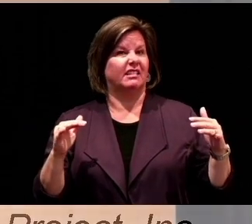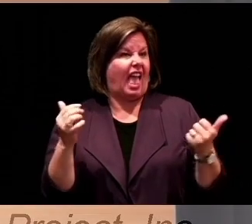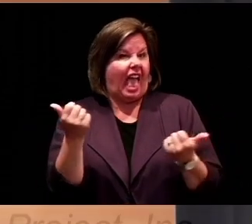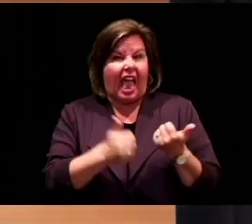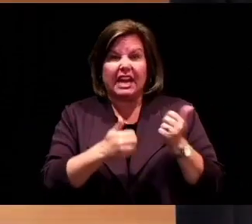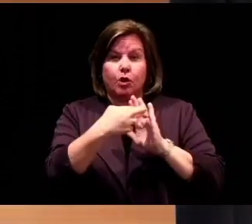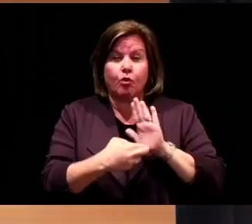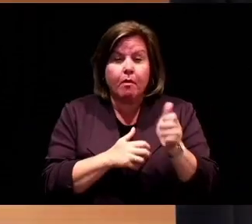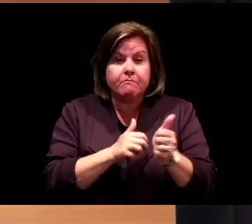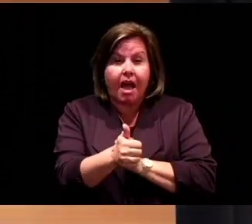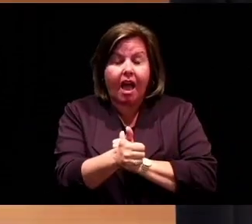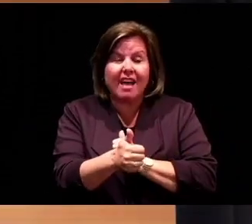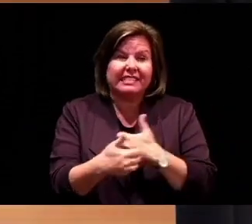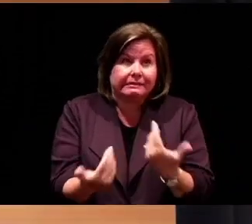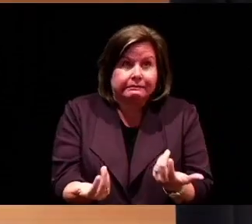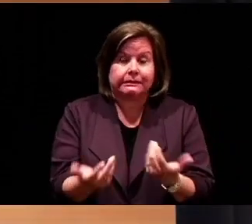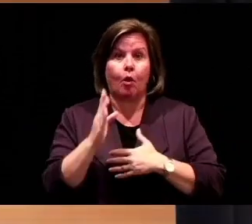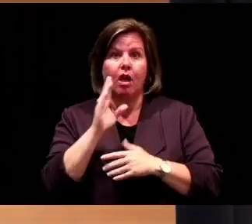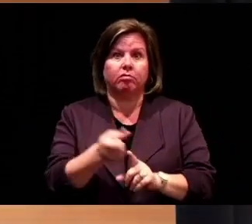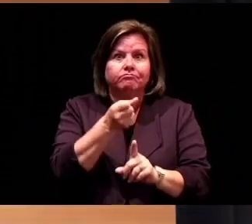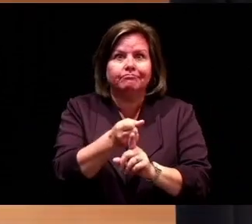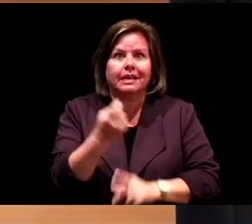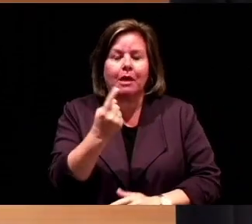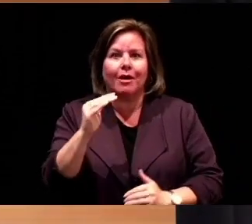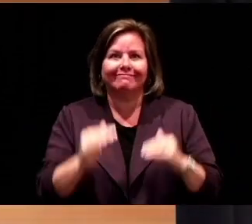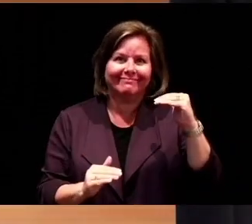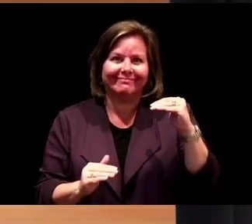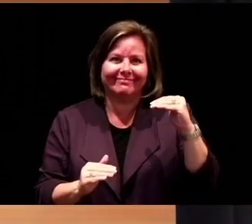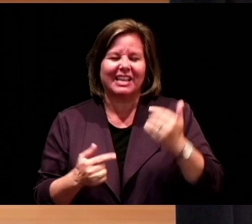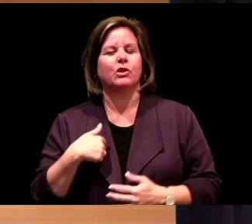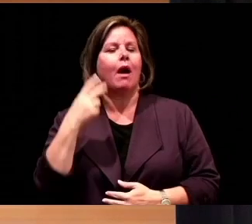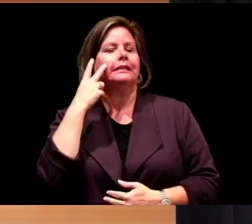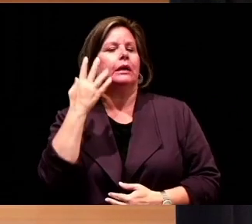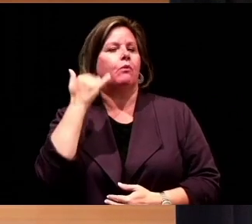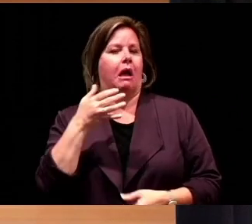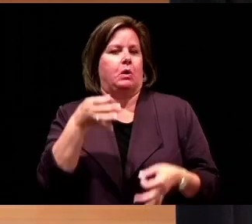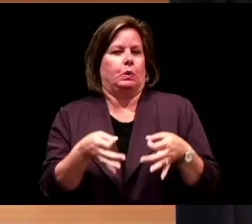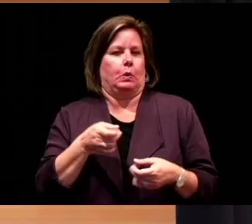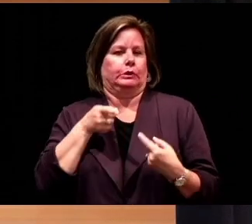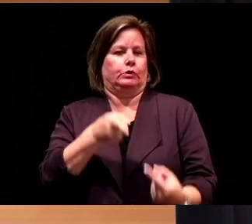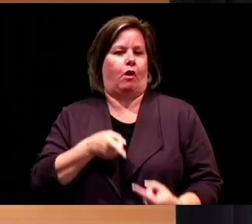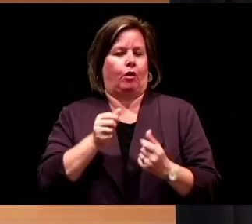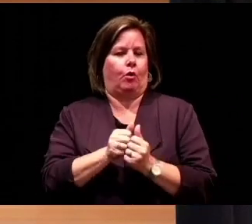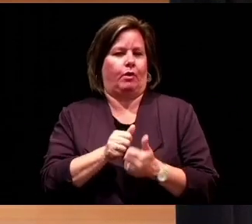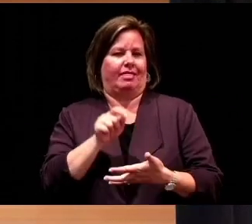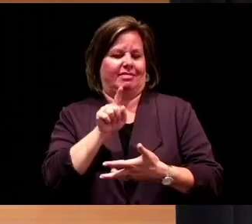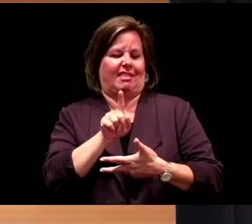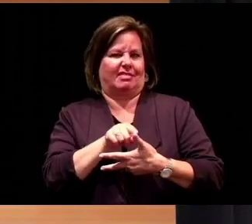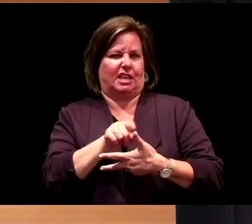going to skip that because Steve covered it. So as Steve said, the disparate impact theory has 3